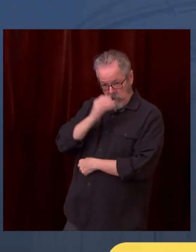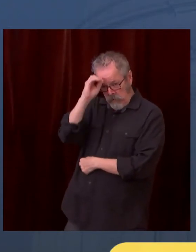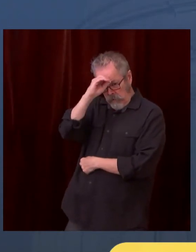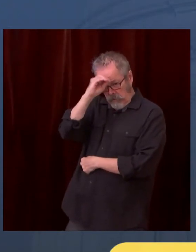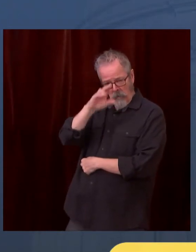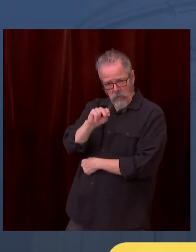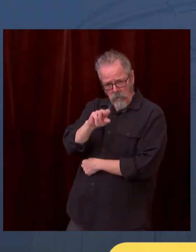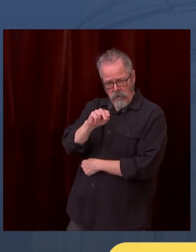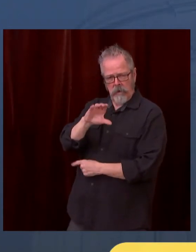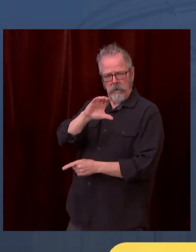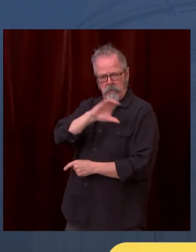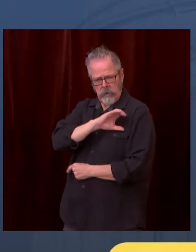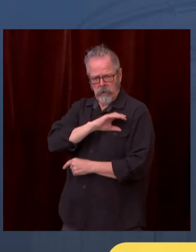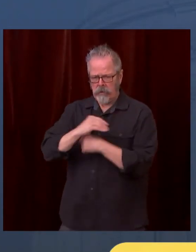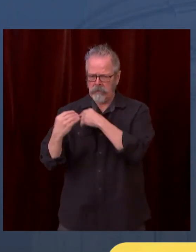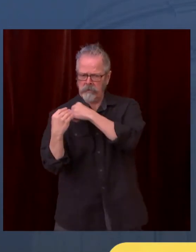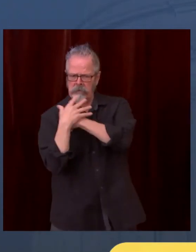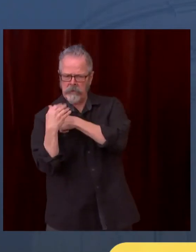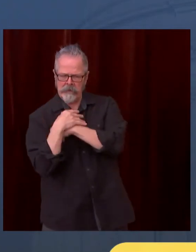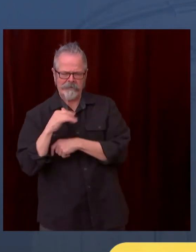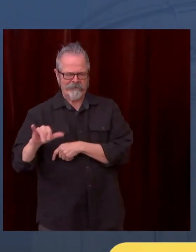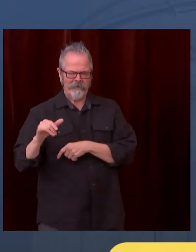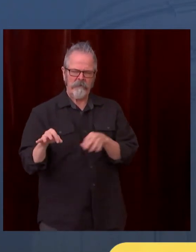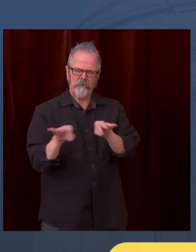security around the Capitol.